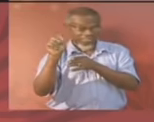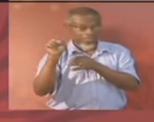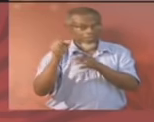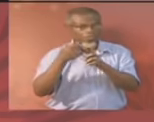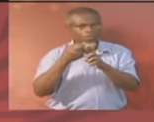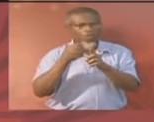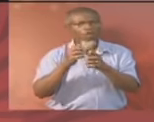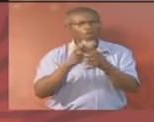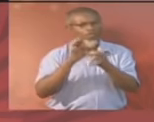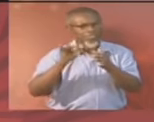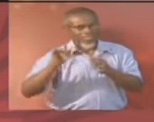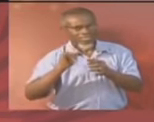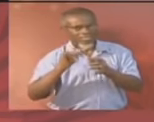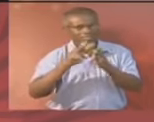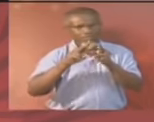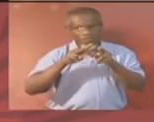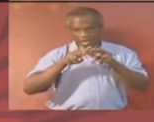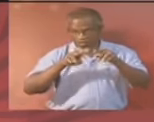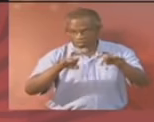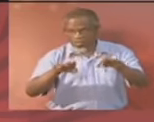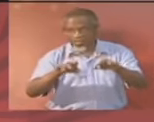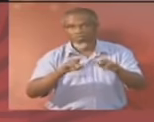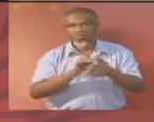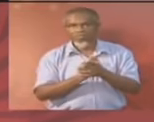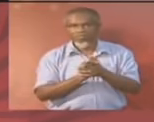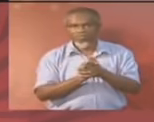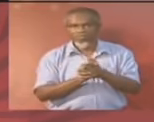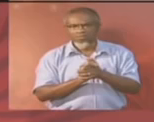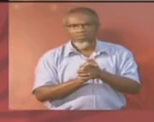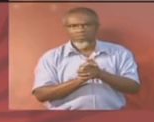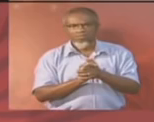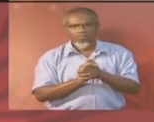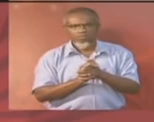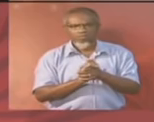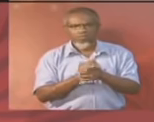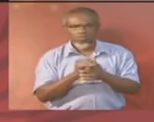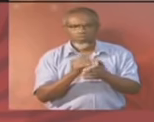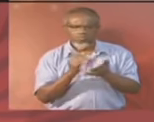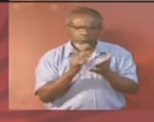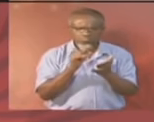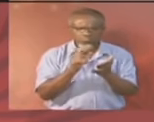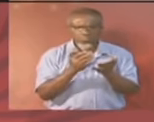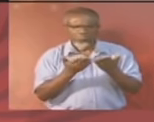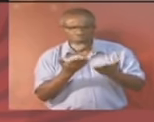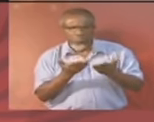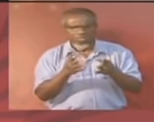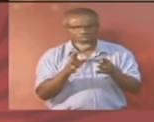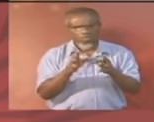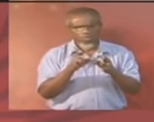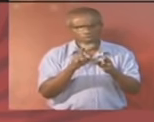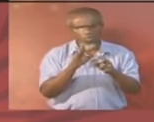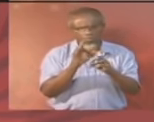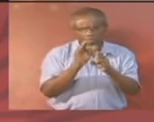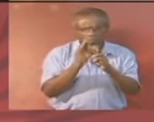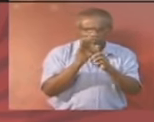that occur, as I've mentioned before, they have no effect on the virus's ability to cause infection or disease.